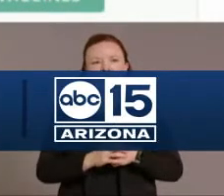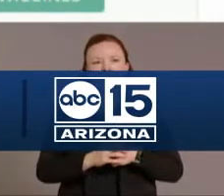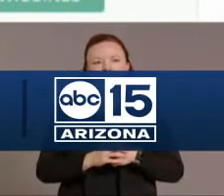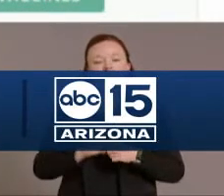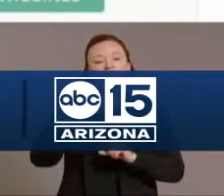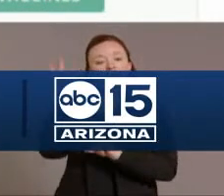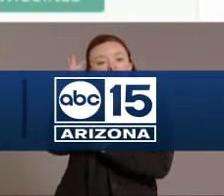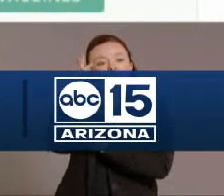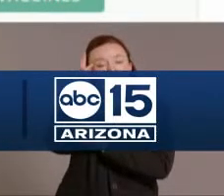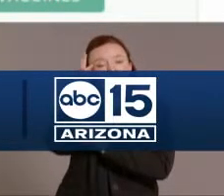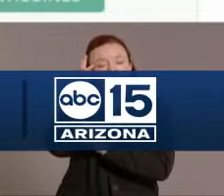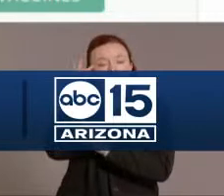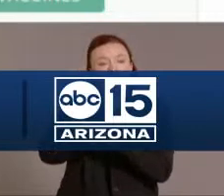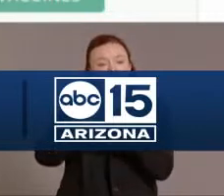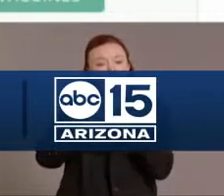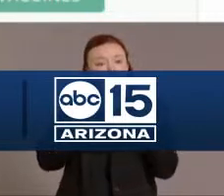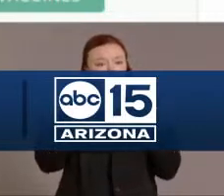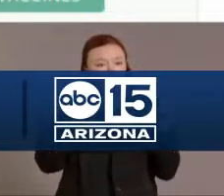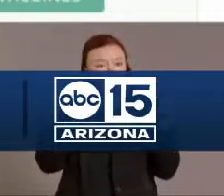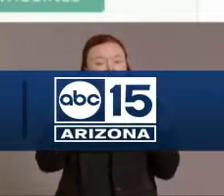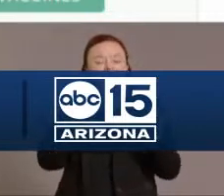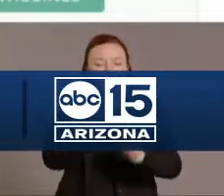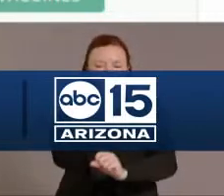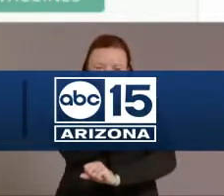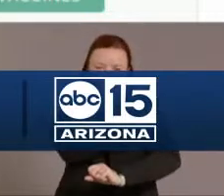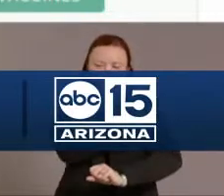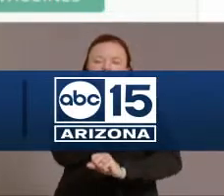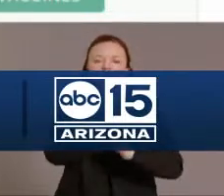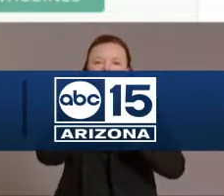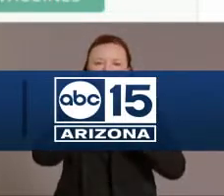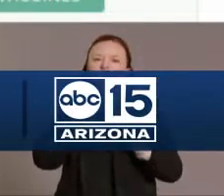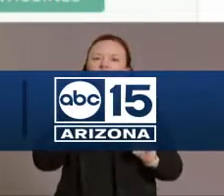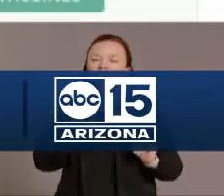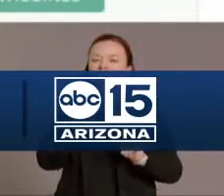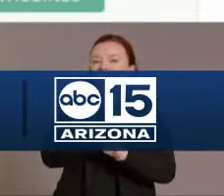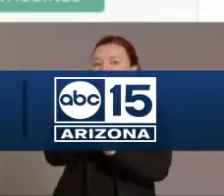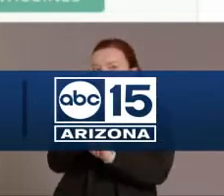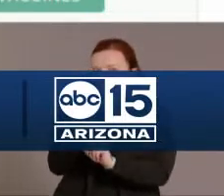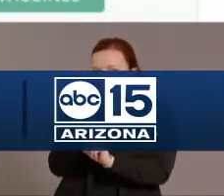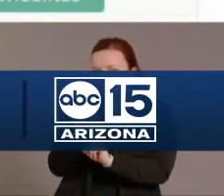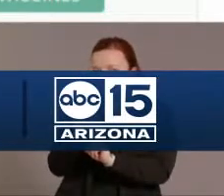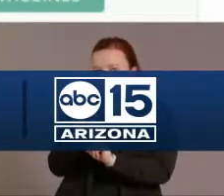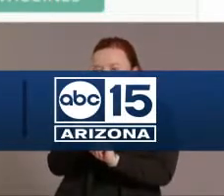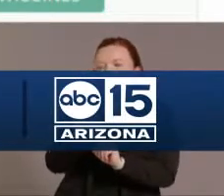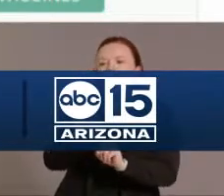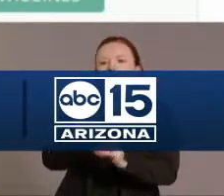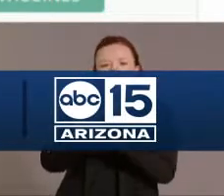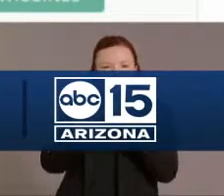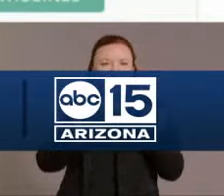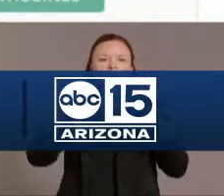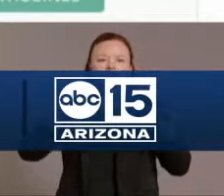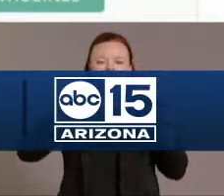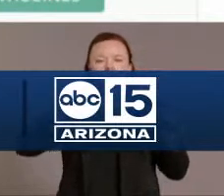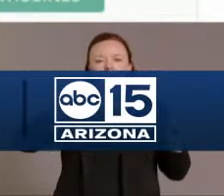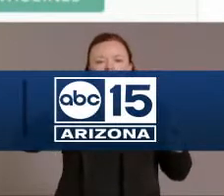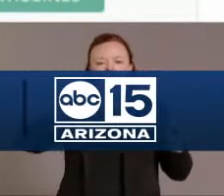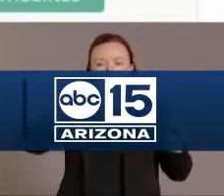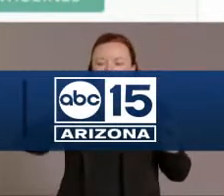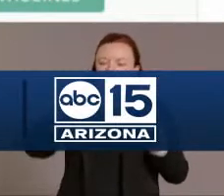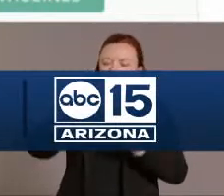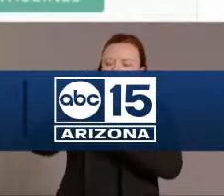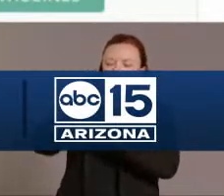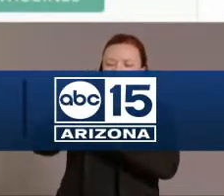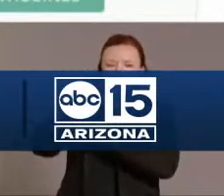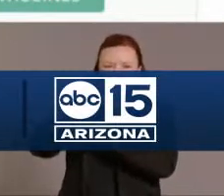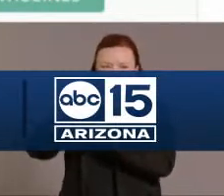can vaccinate people age 16 and over if they have the Pfizer vaccine. There's over